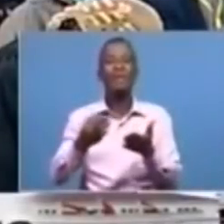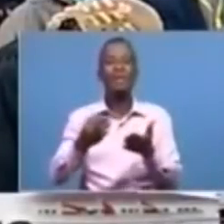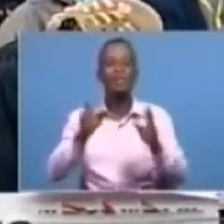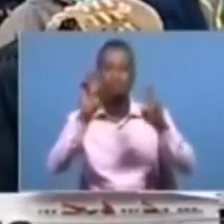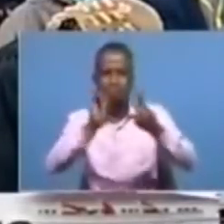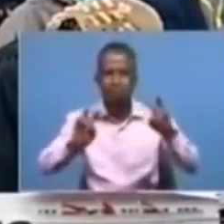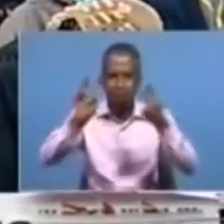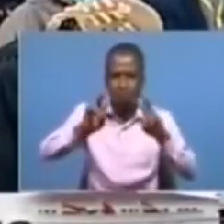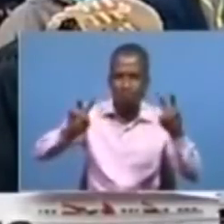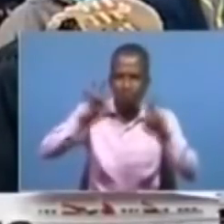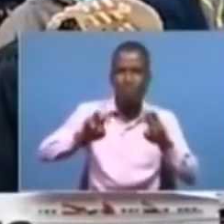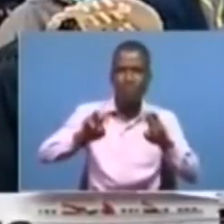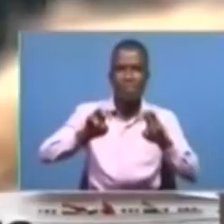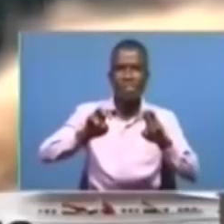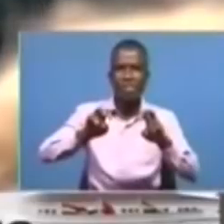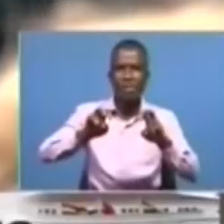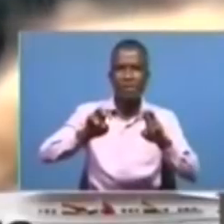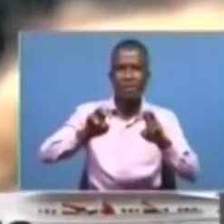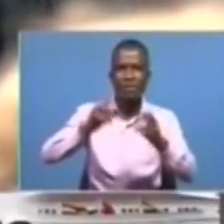account